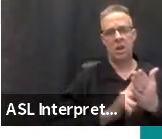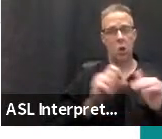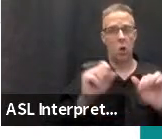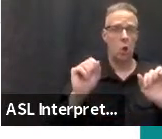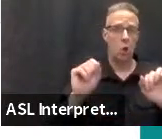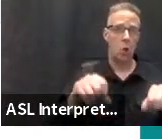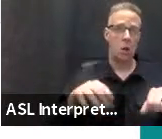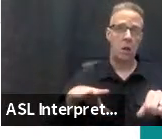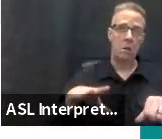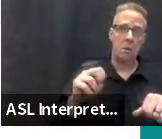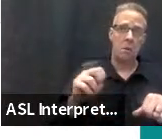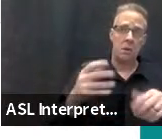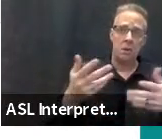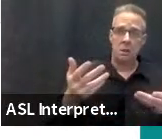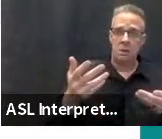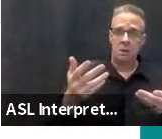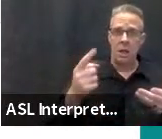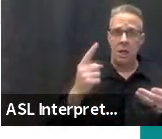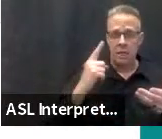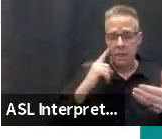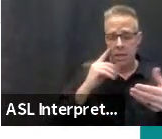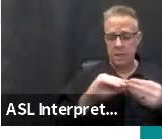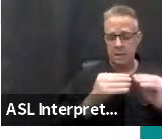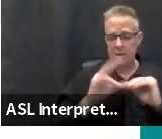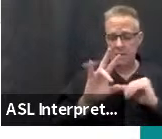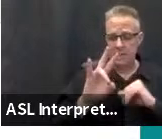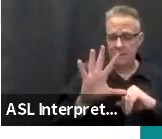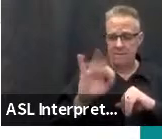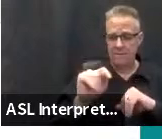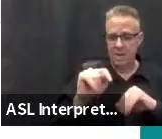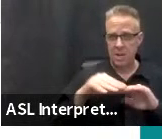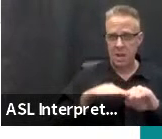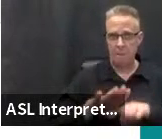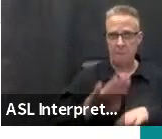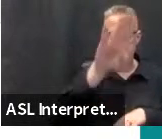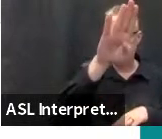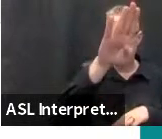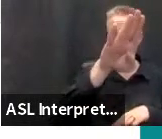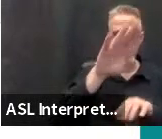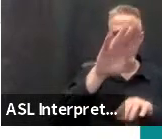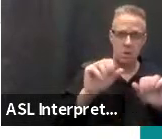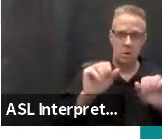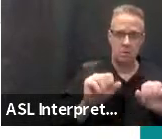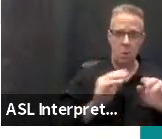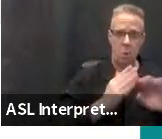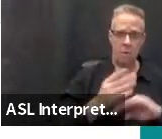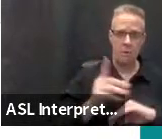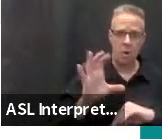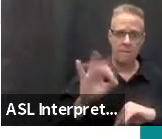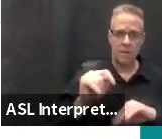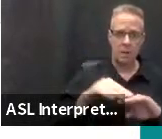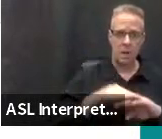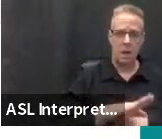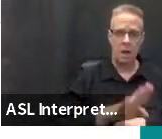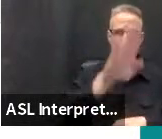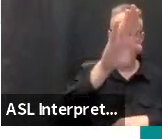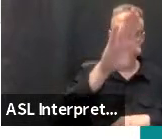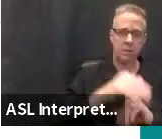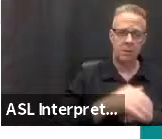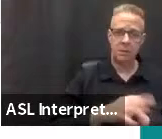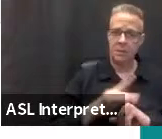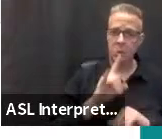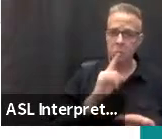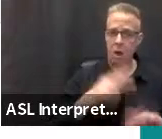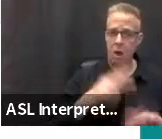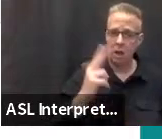from I believe the number is 75 feet up to over 100 feet. So it's high